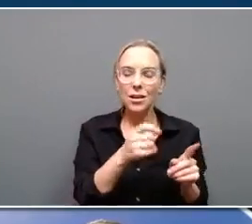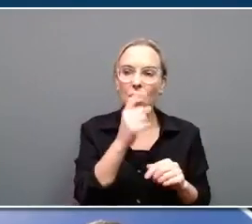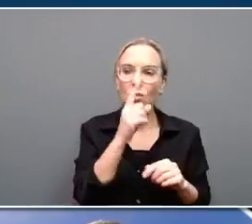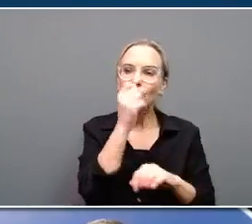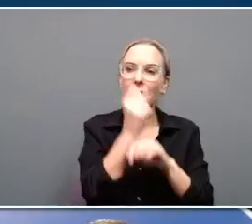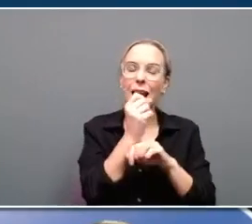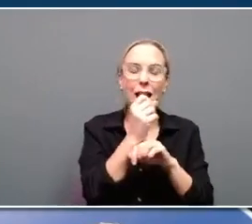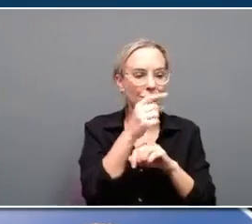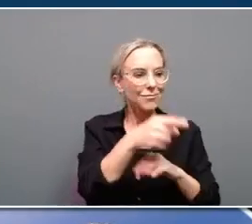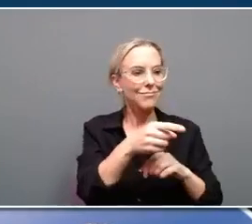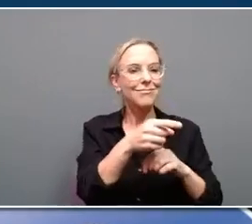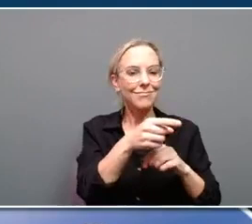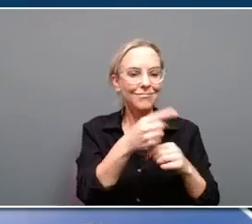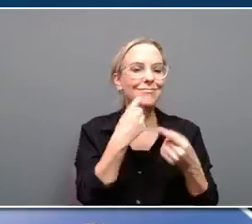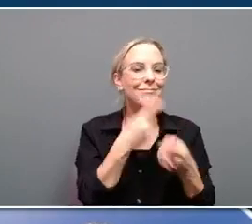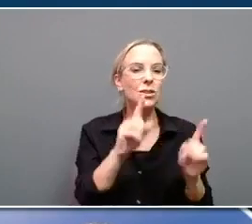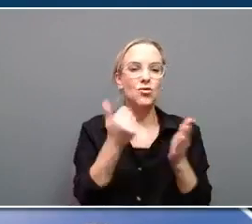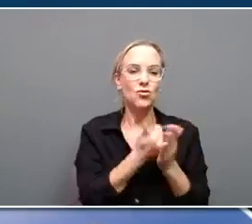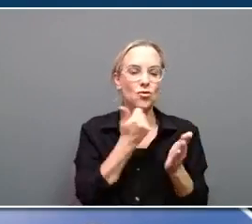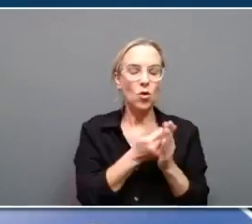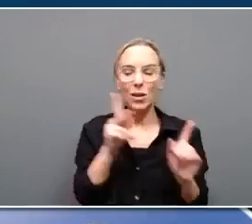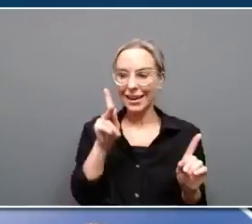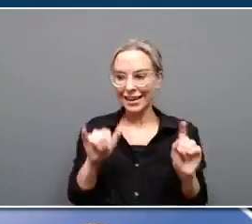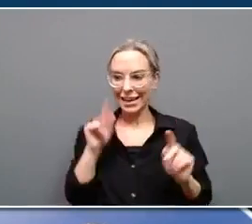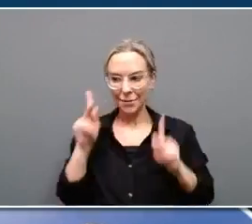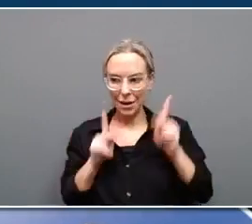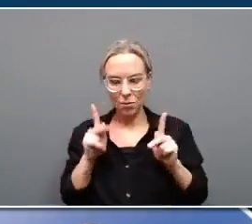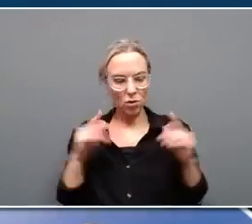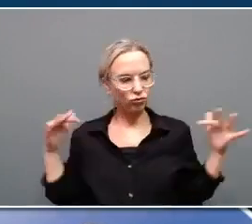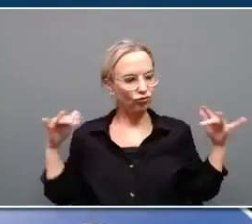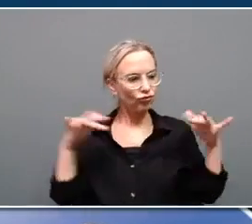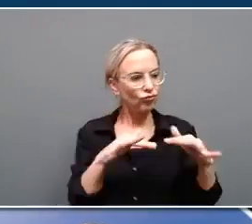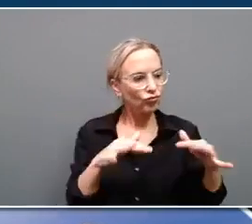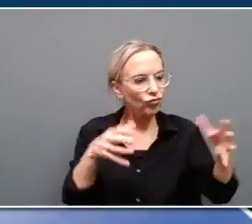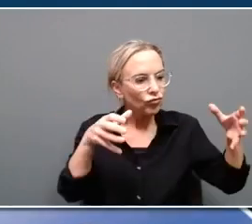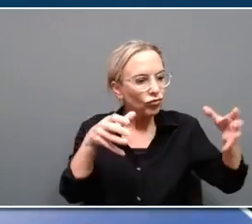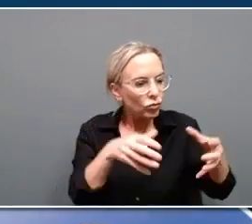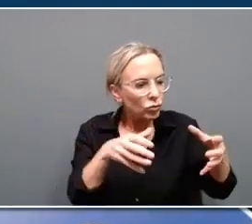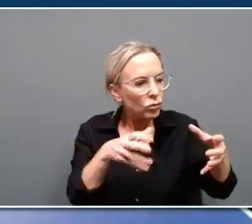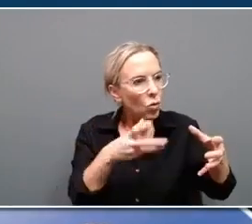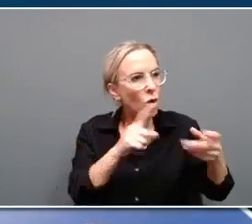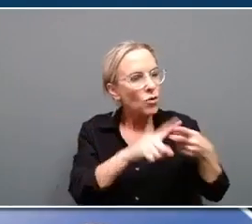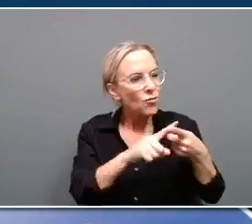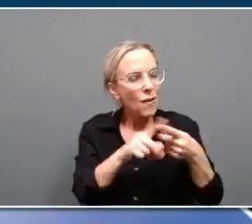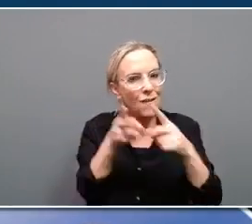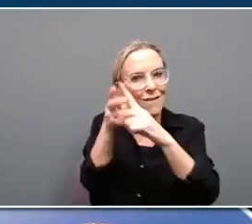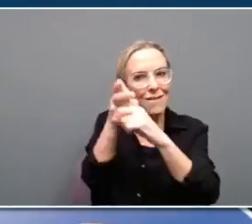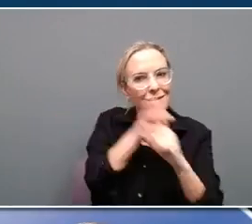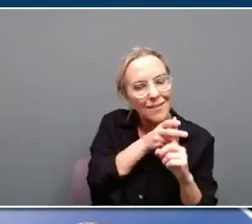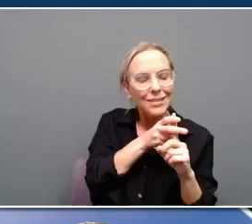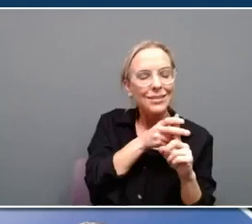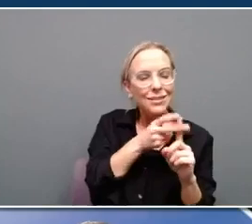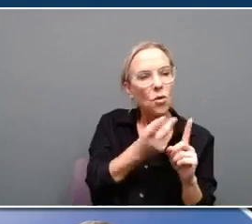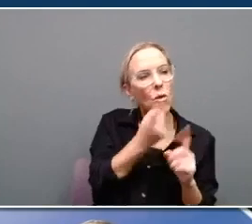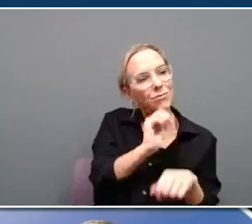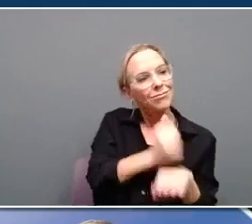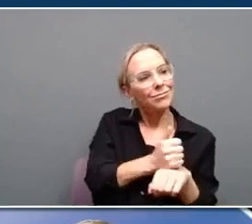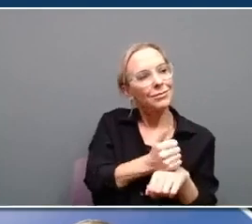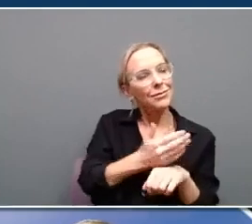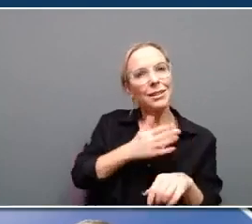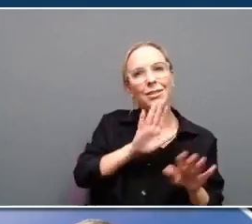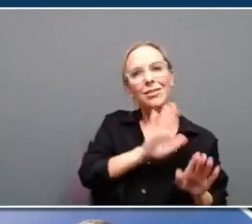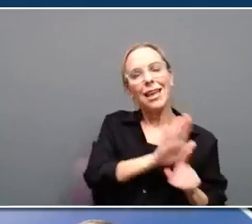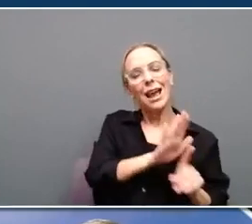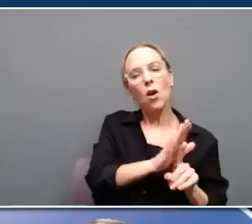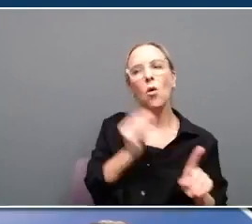are Kentuckians who came together wanting to bring this to one of their hometowns and really was a part, especially